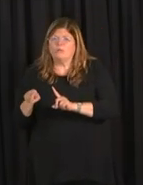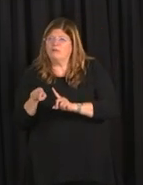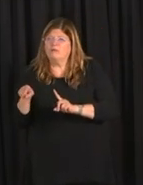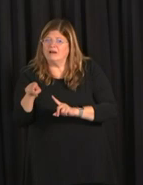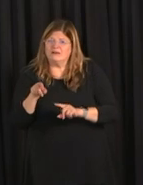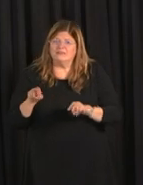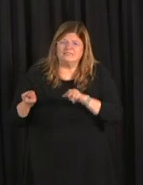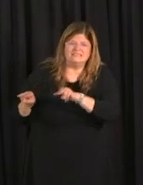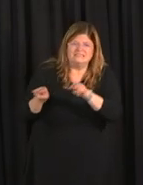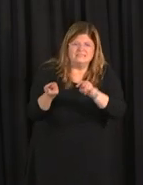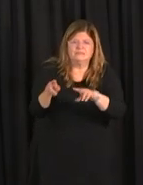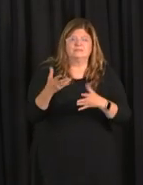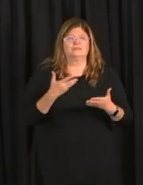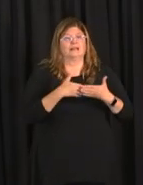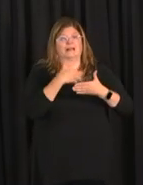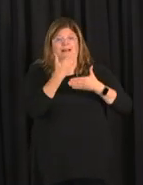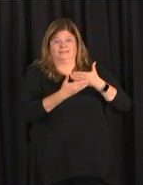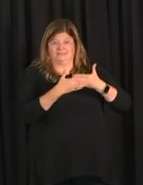slide,